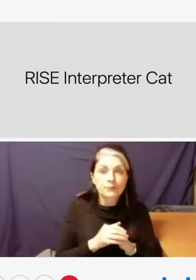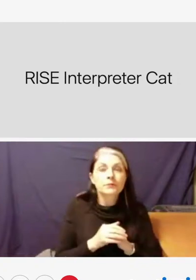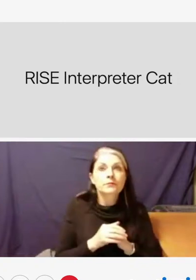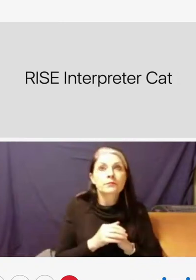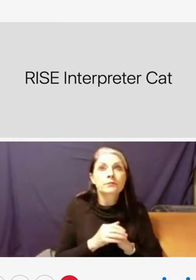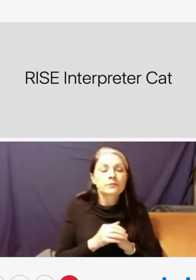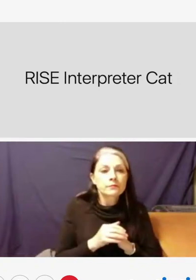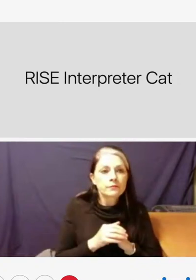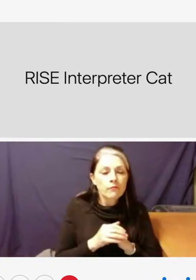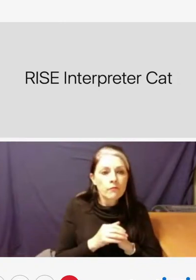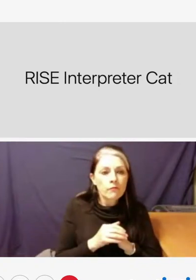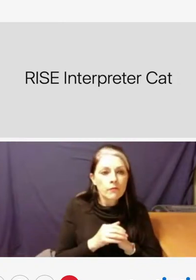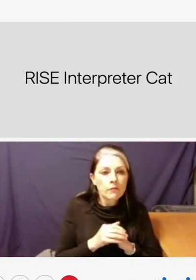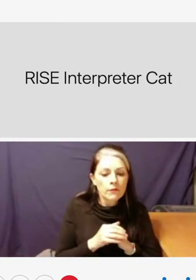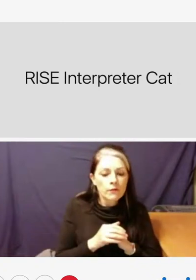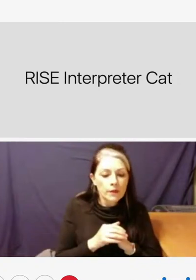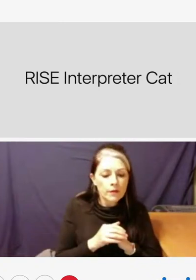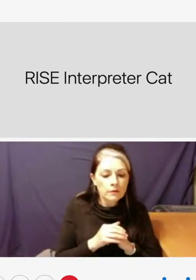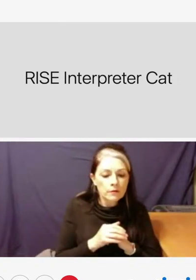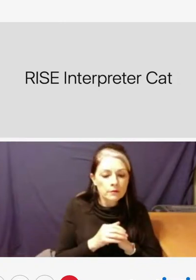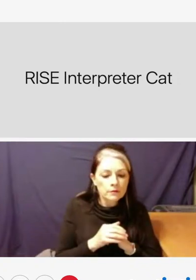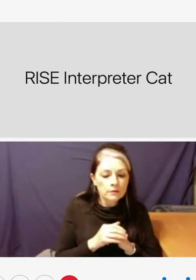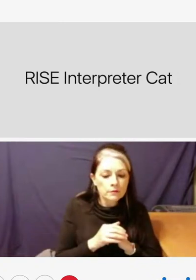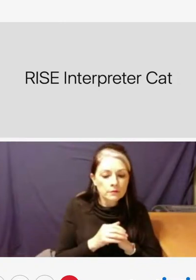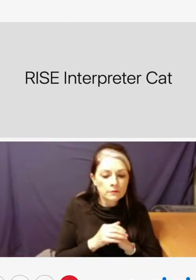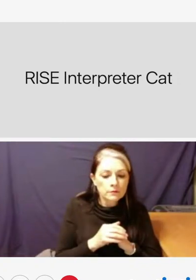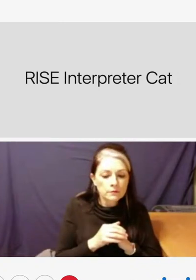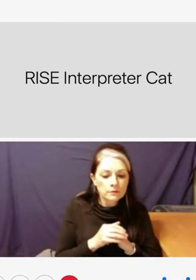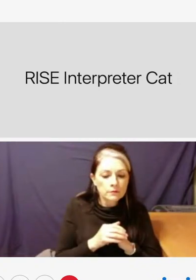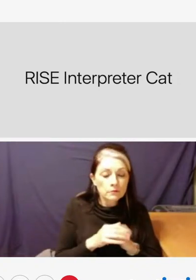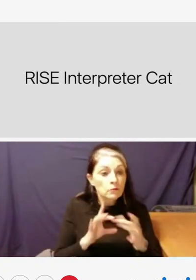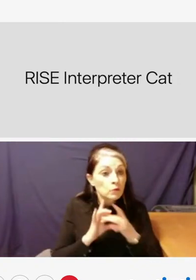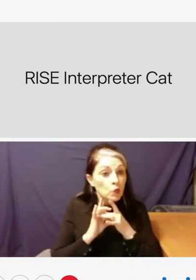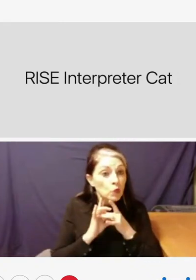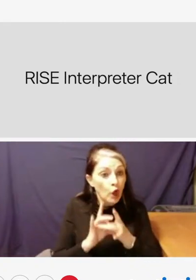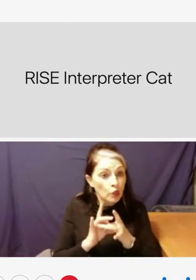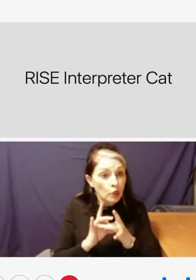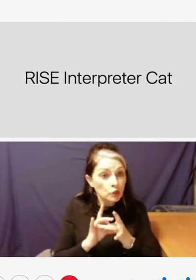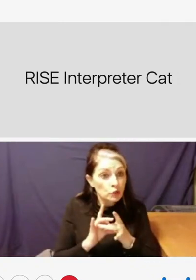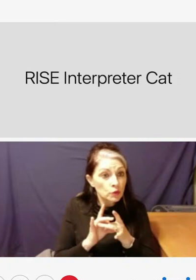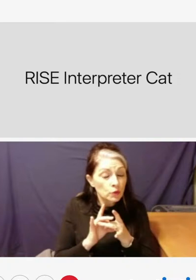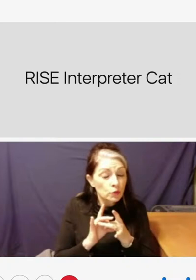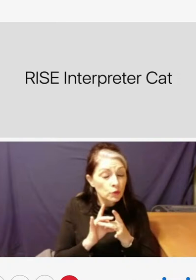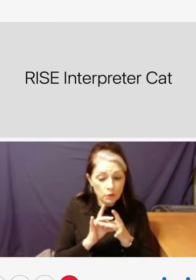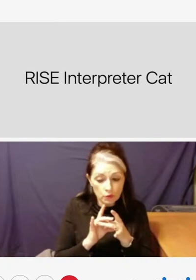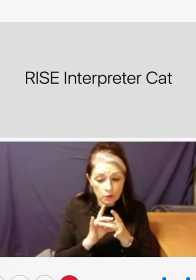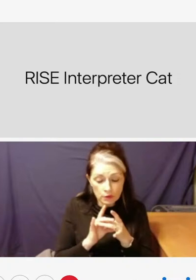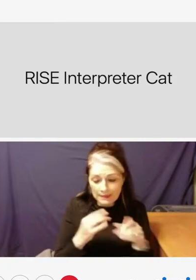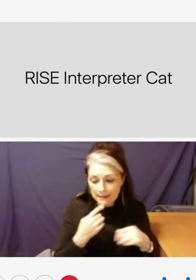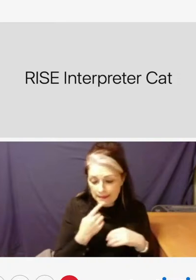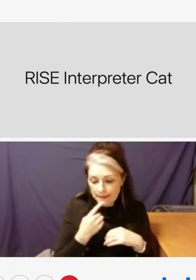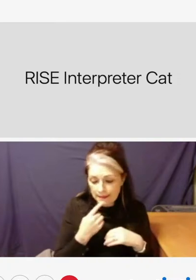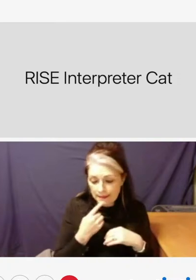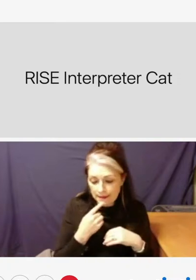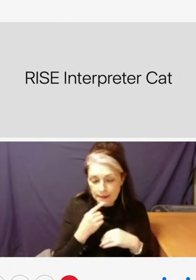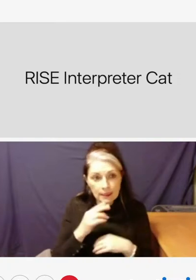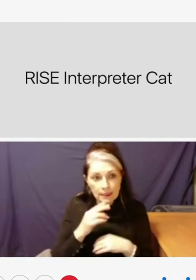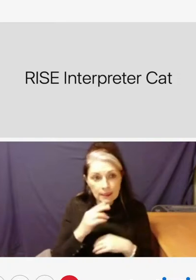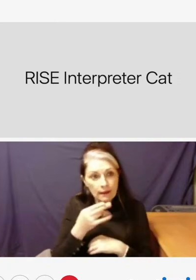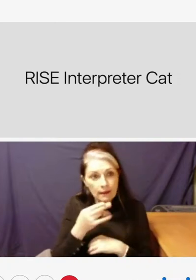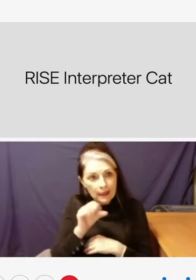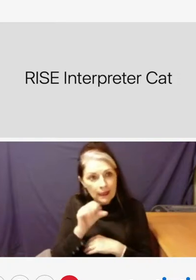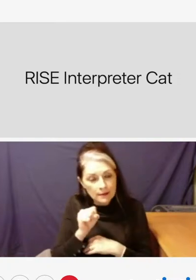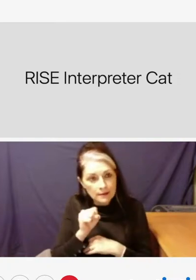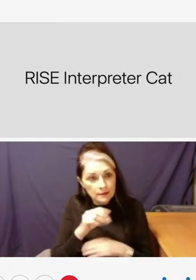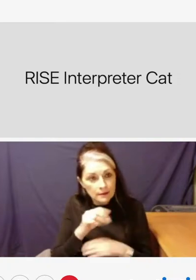um it's in regards to uh he said that uh his his students cannot